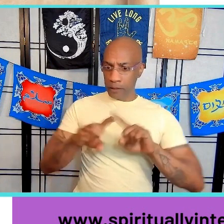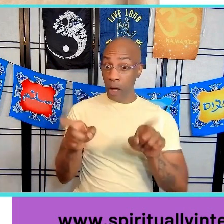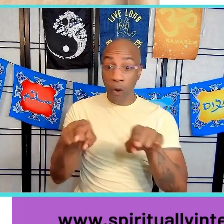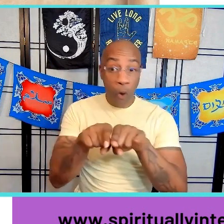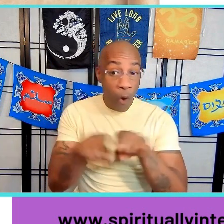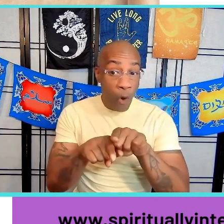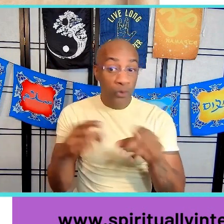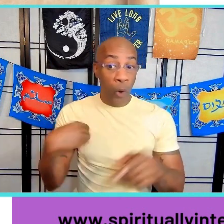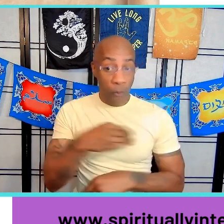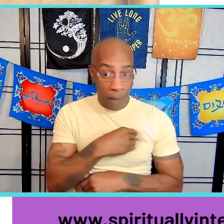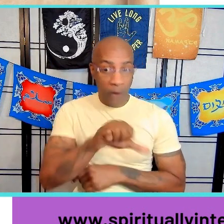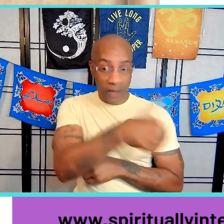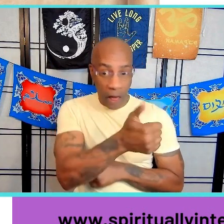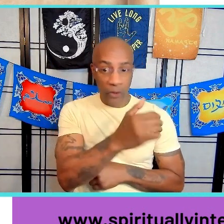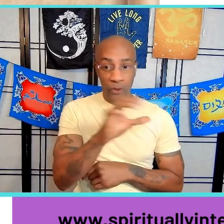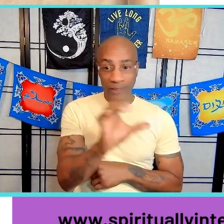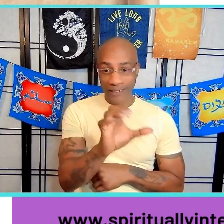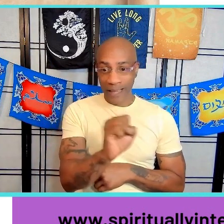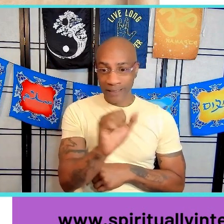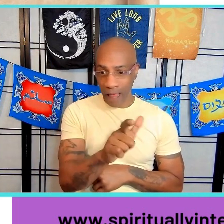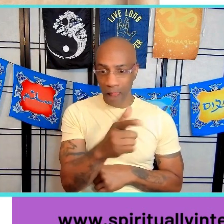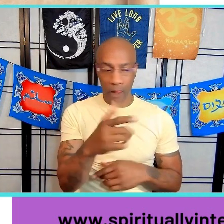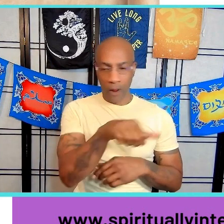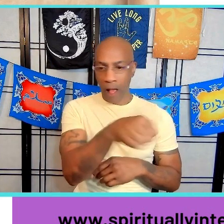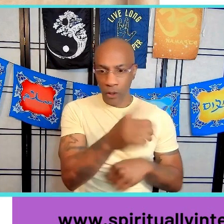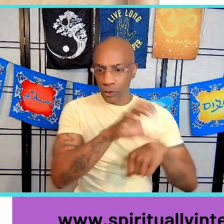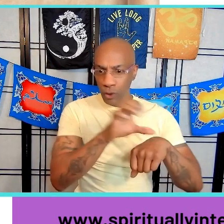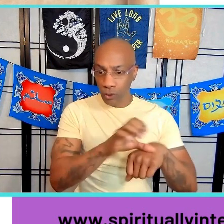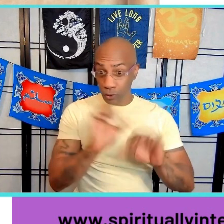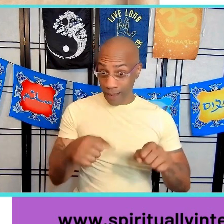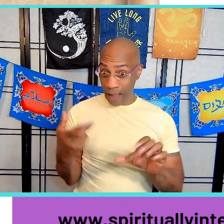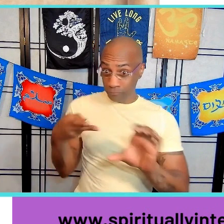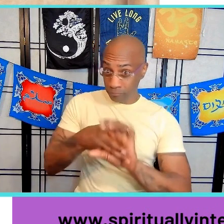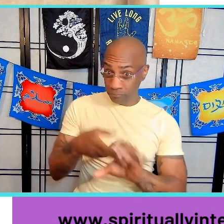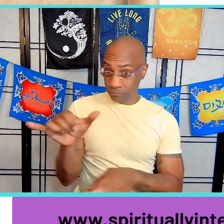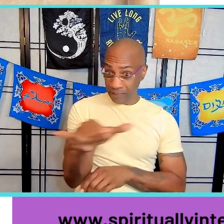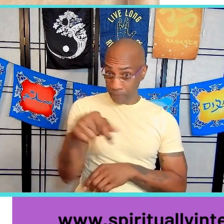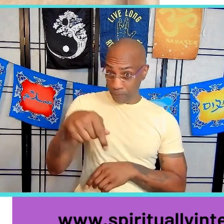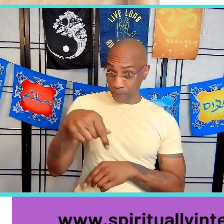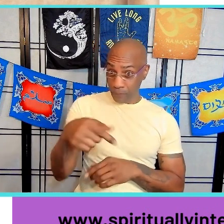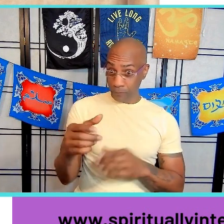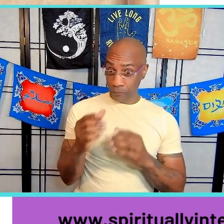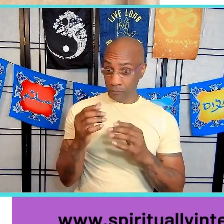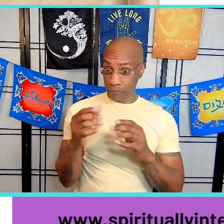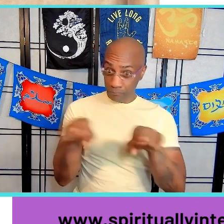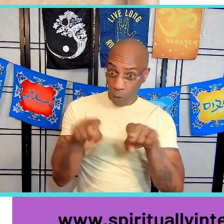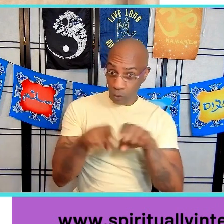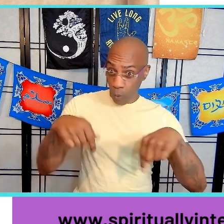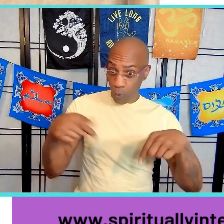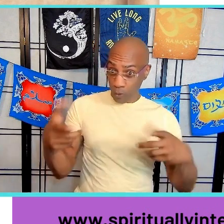somewhere far and already belong to a spiritual community, can you be a member of more than one? The simple answer